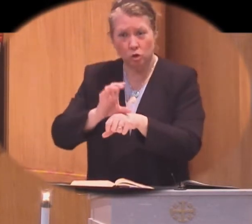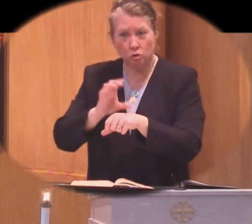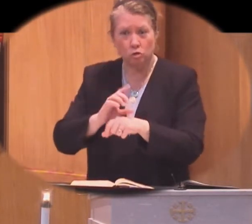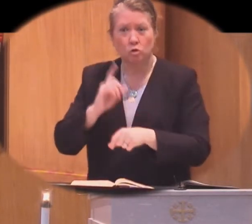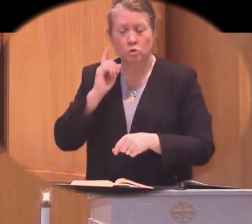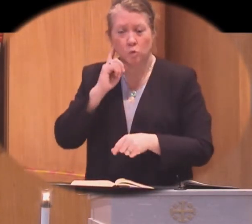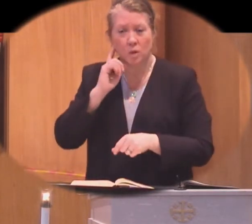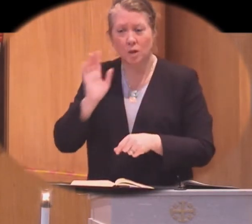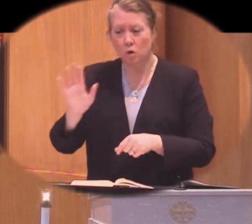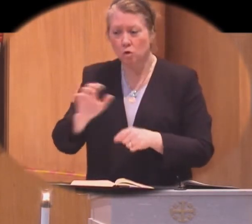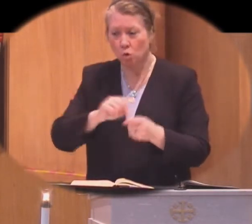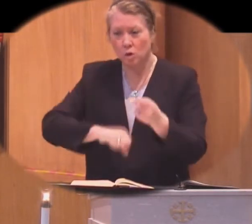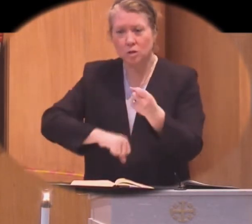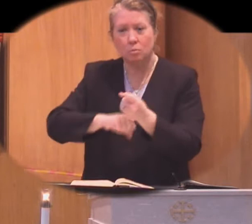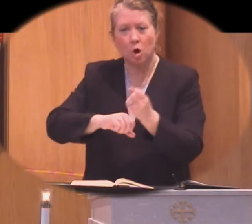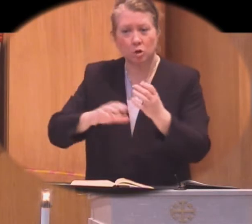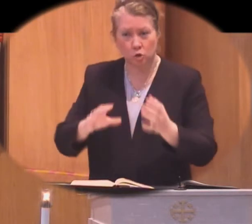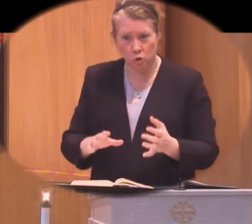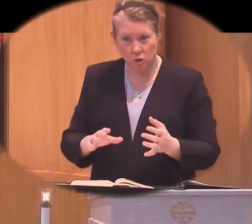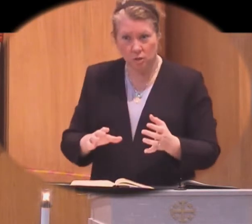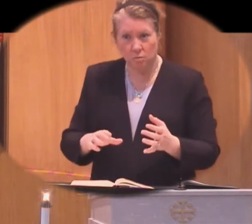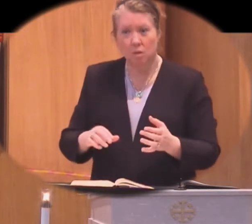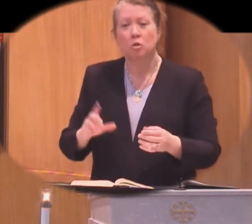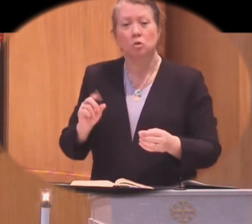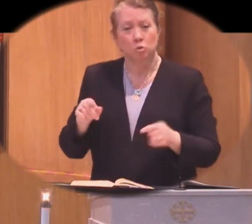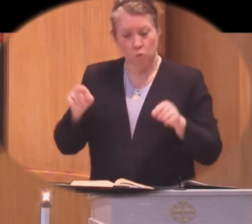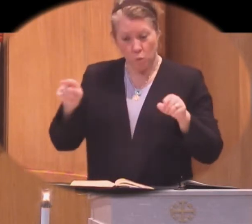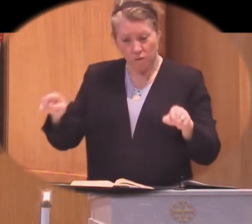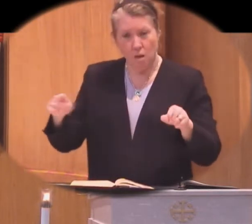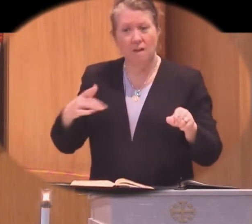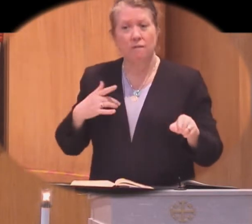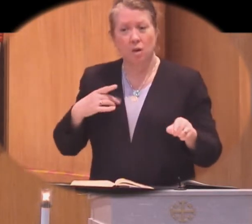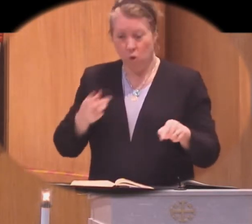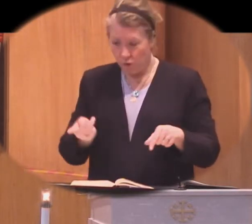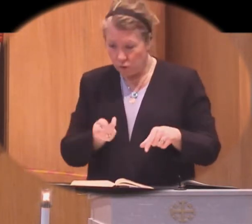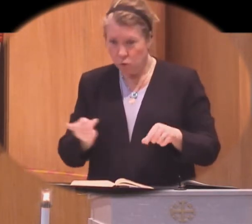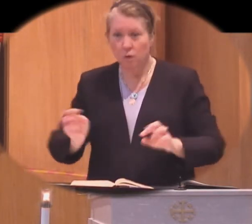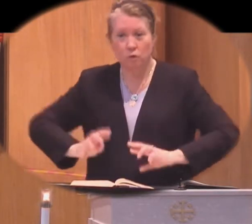your sponsors about your readiness.